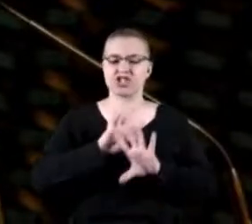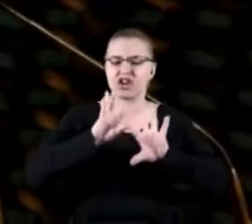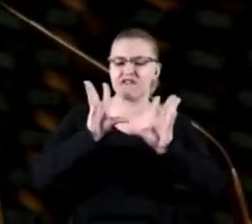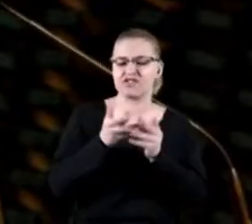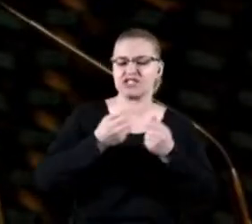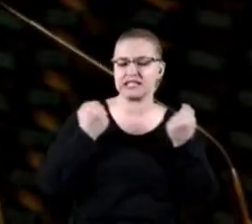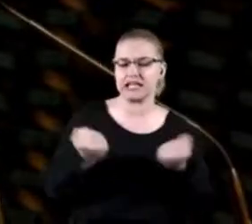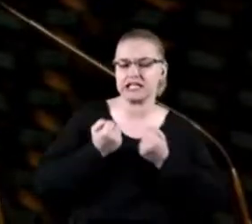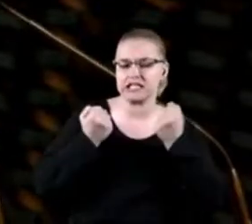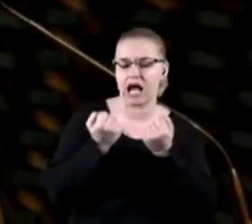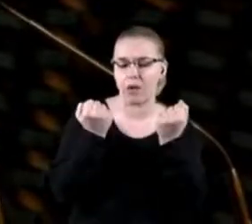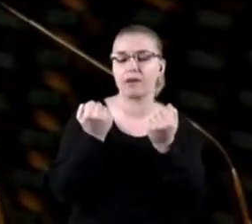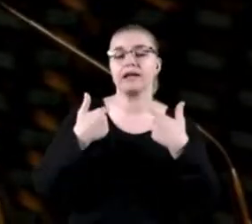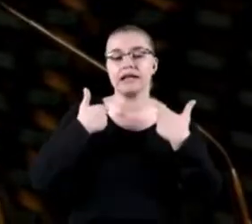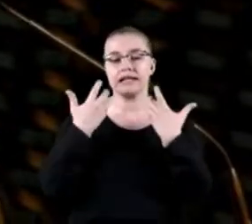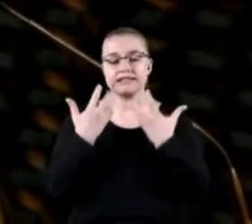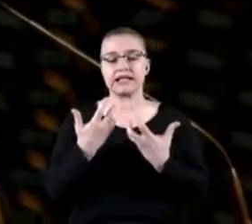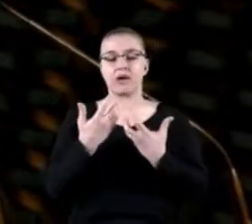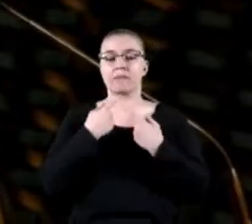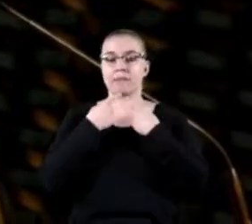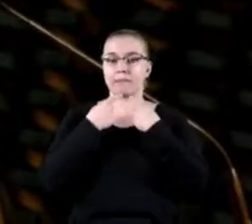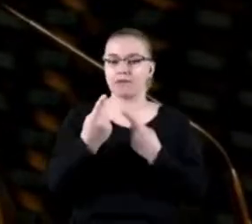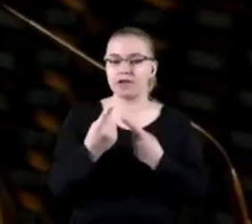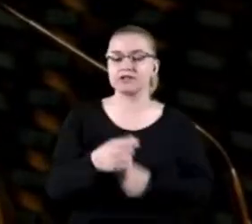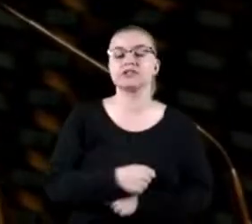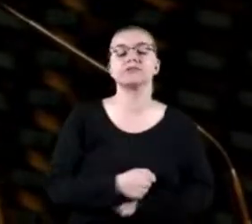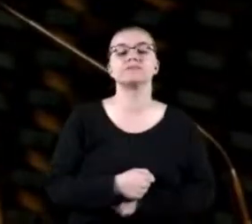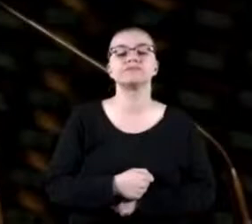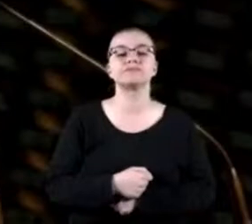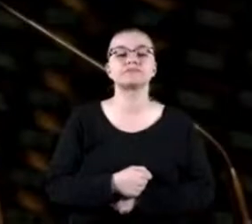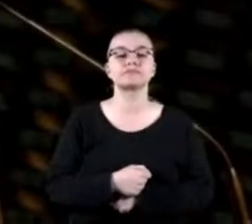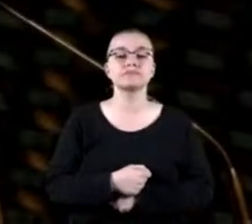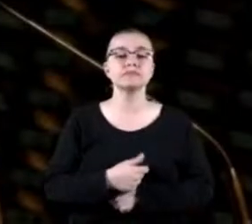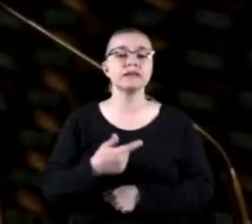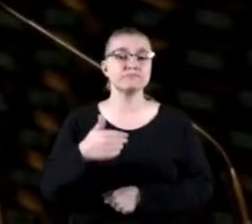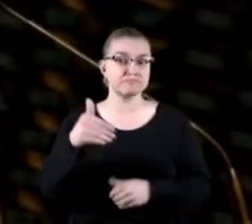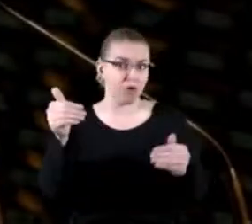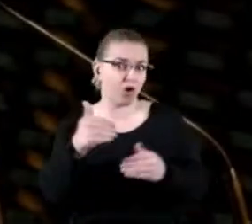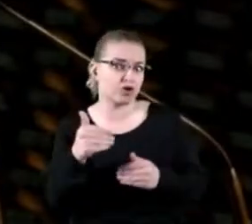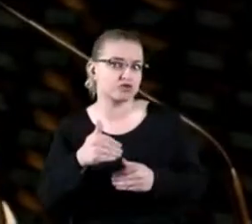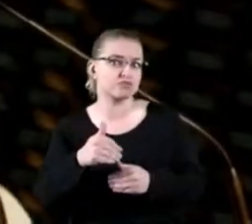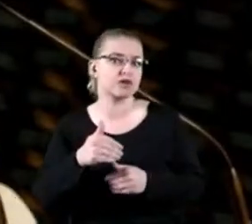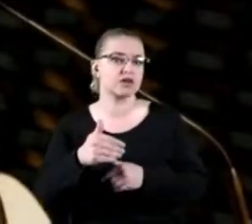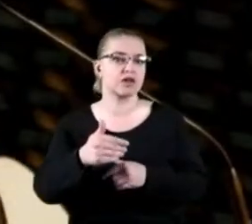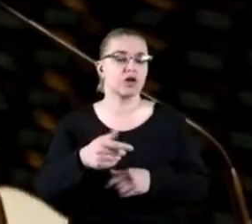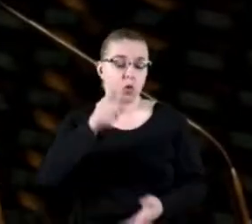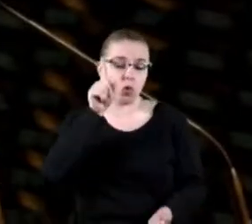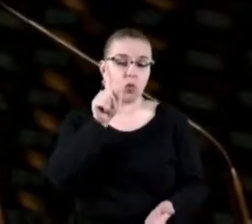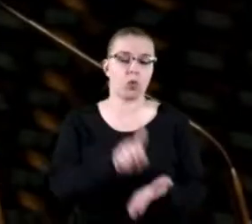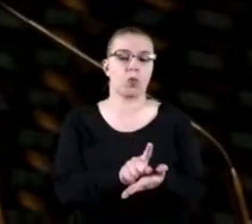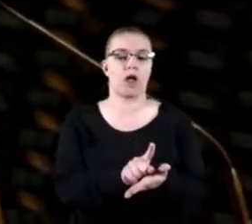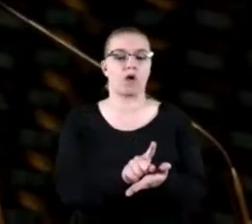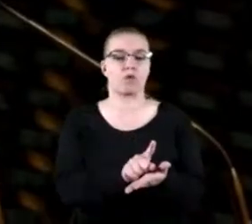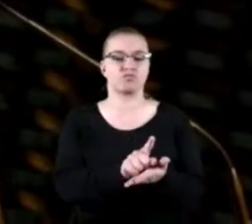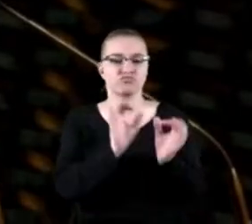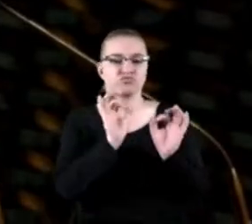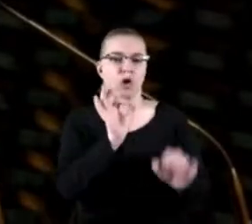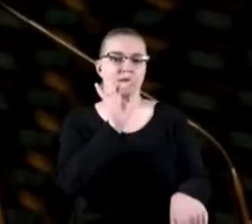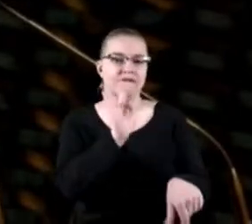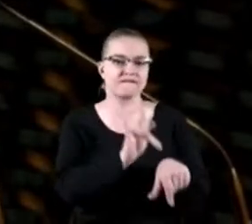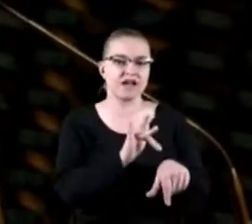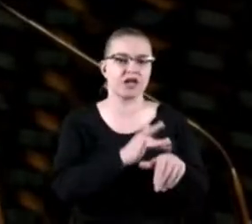And as a result of all of our actions, I would like to say that we have been able to